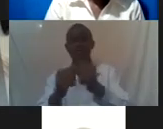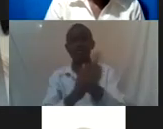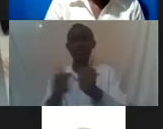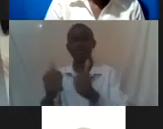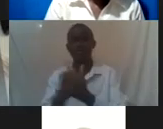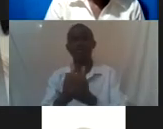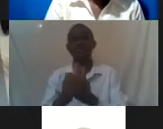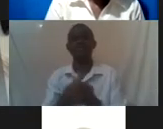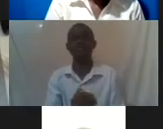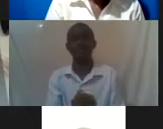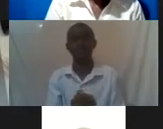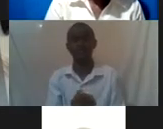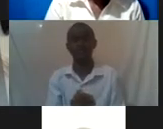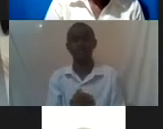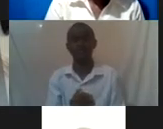And